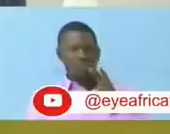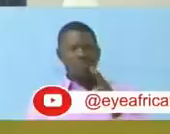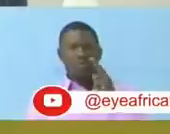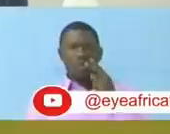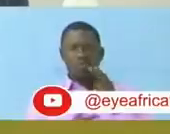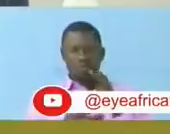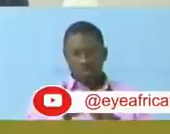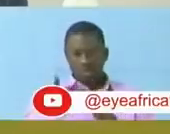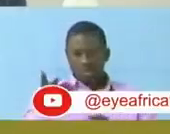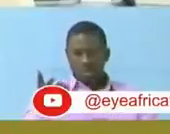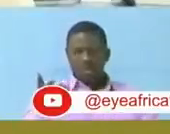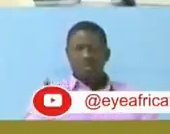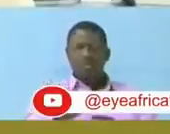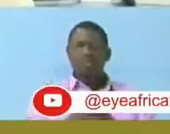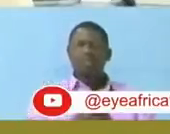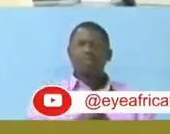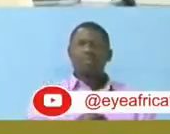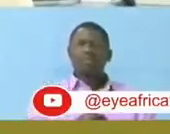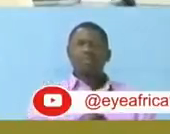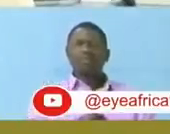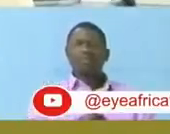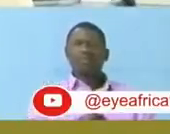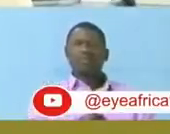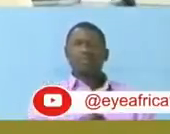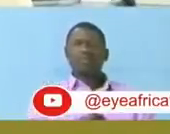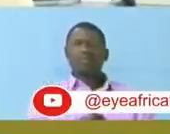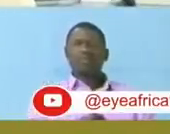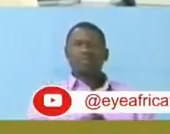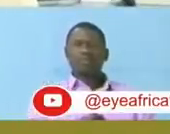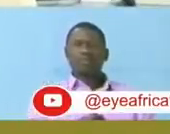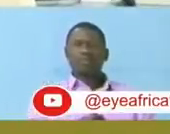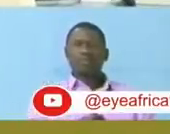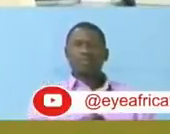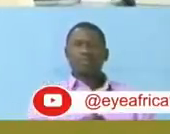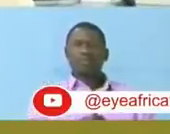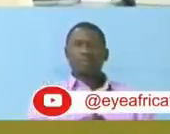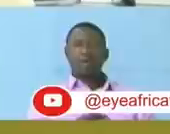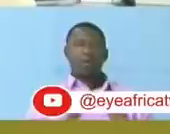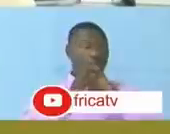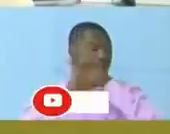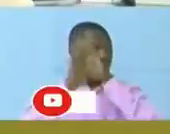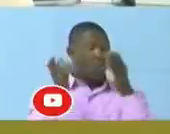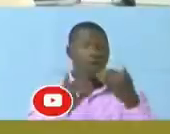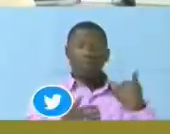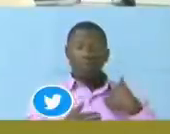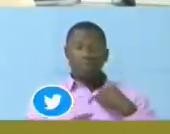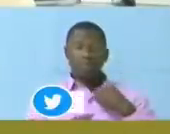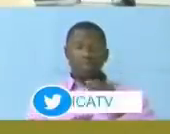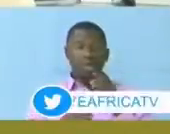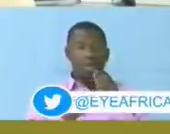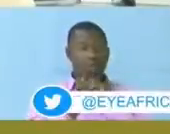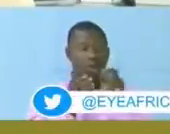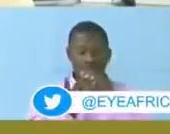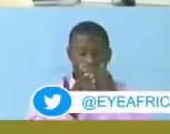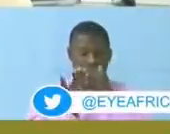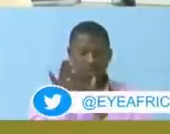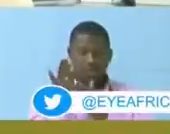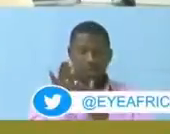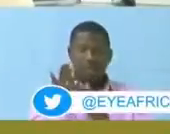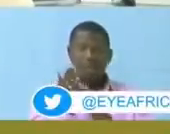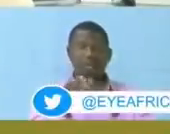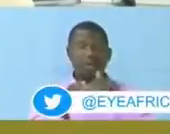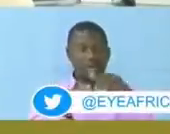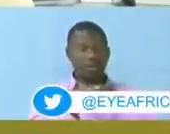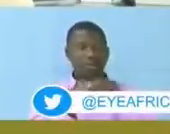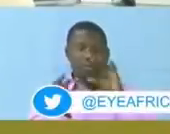when you read these things to me. No, I know they are part, all the people that I mentioned here are part of the task force. But when I